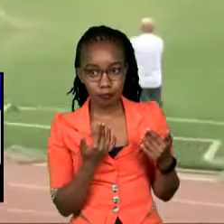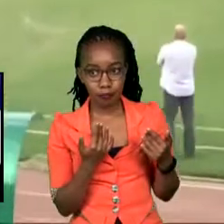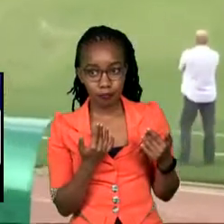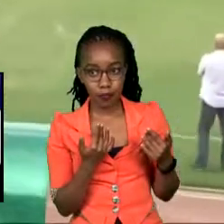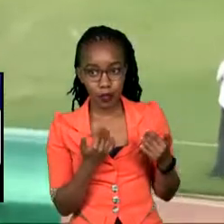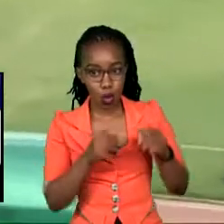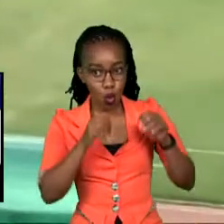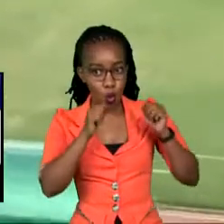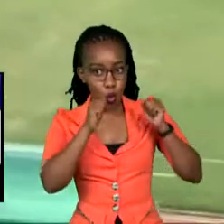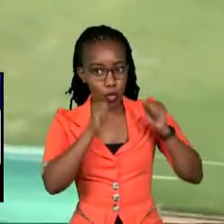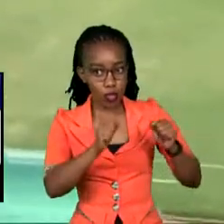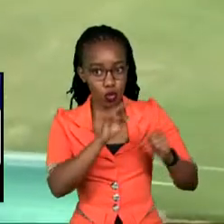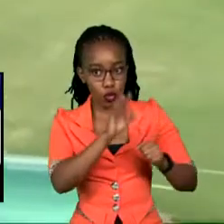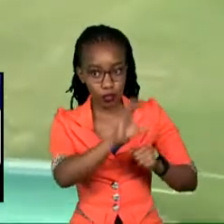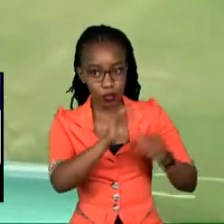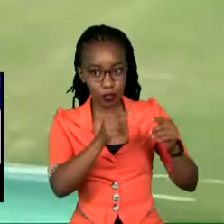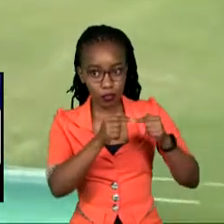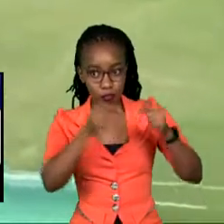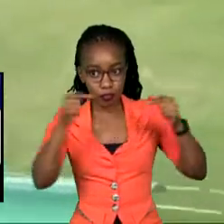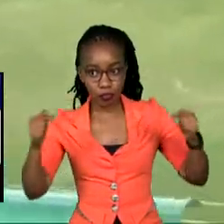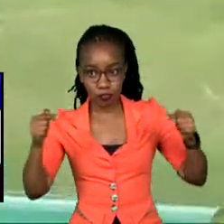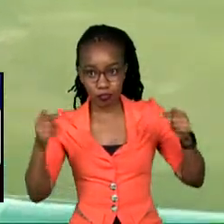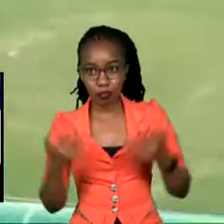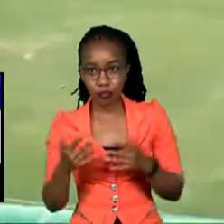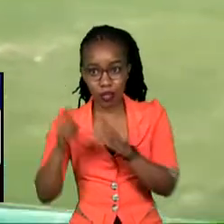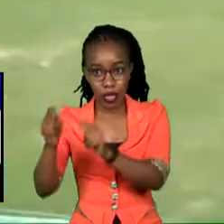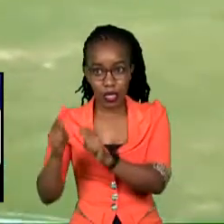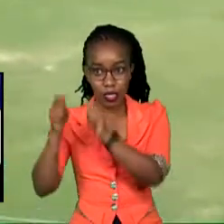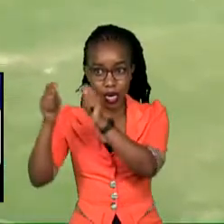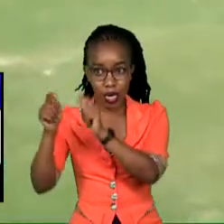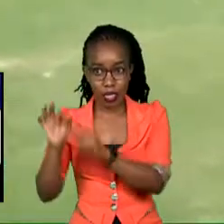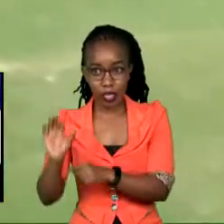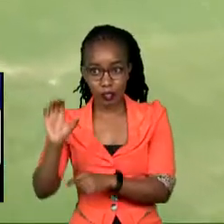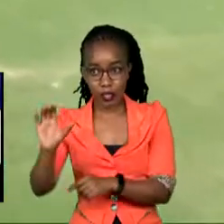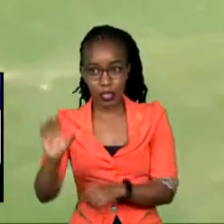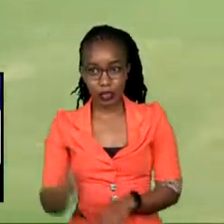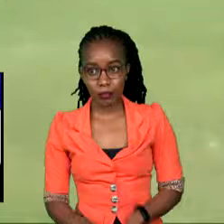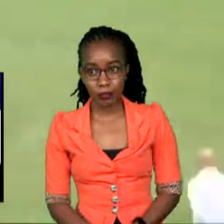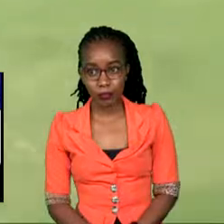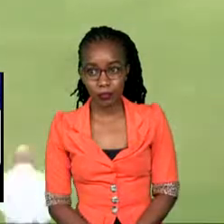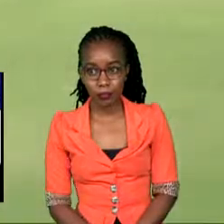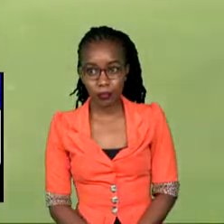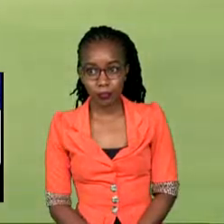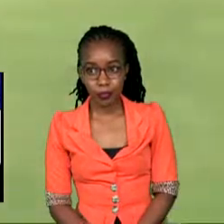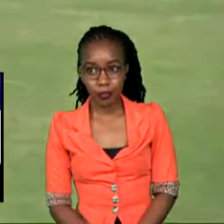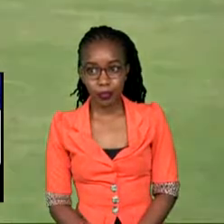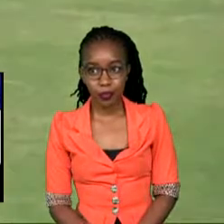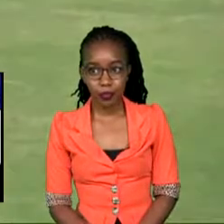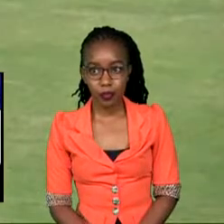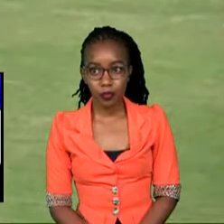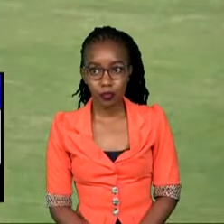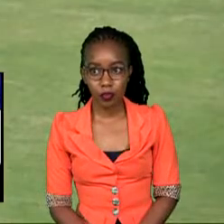course Wazito will take on newly promoted side Talanta FC.